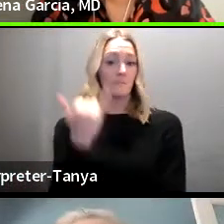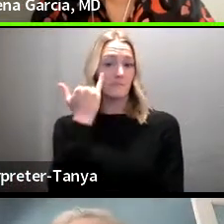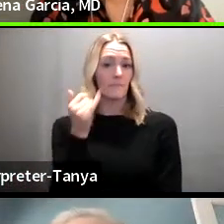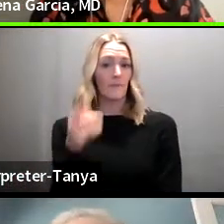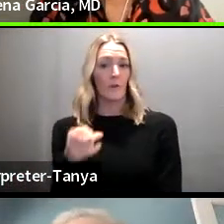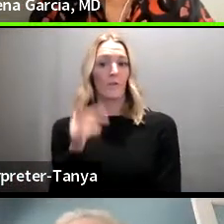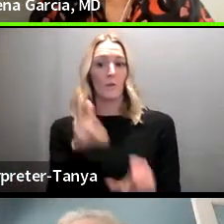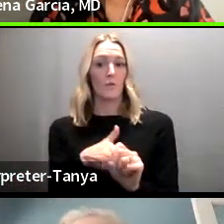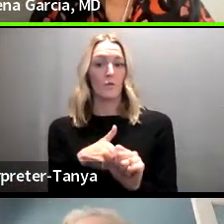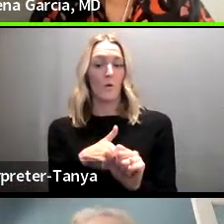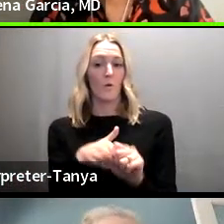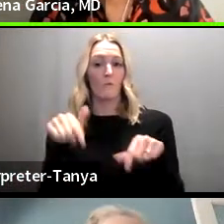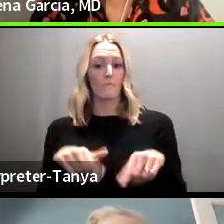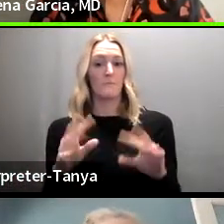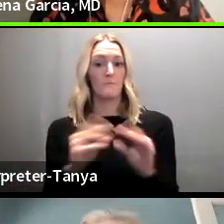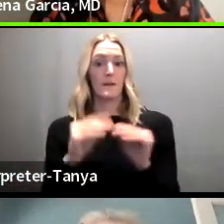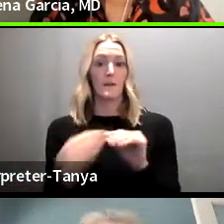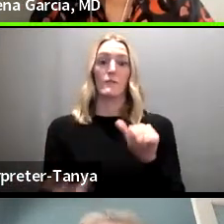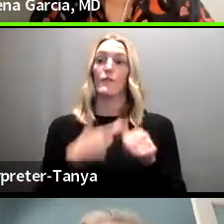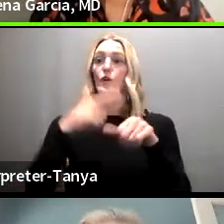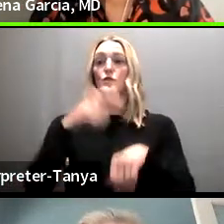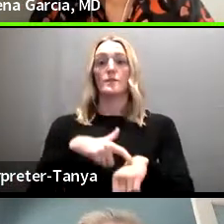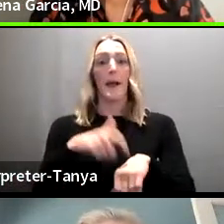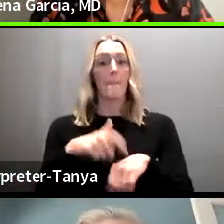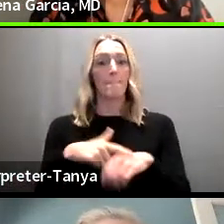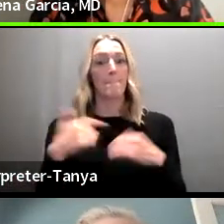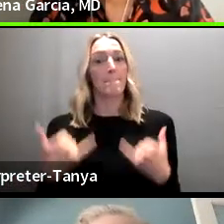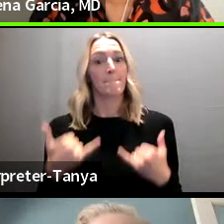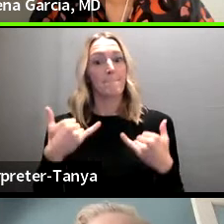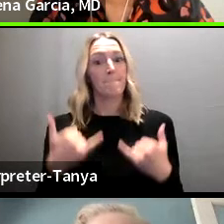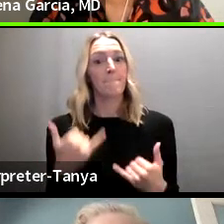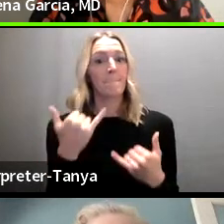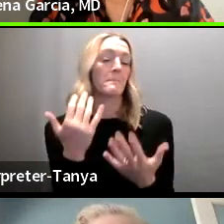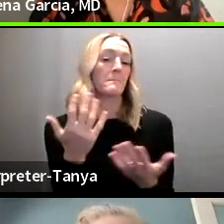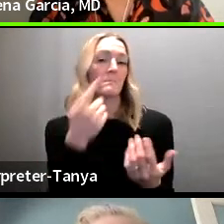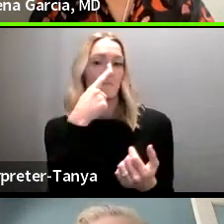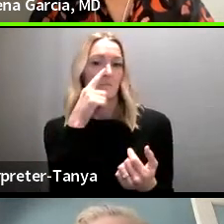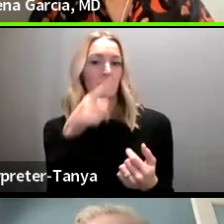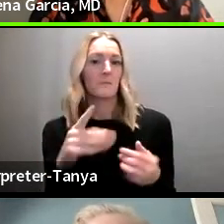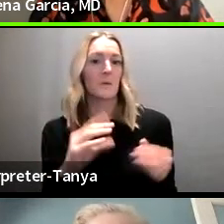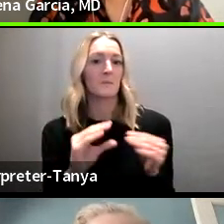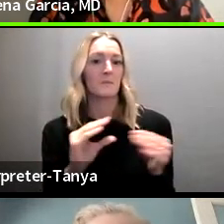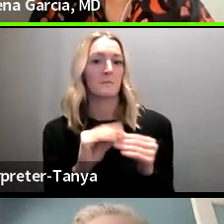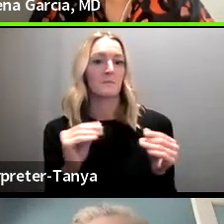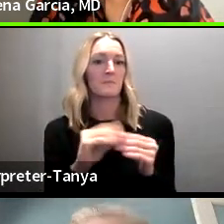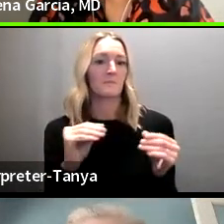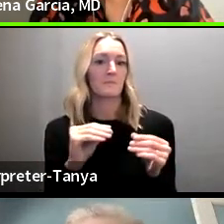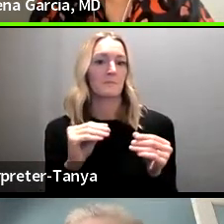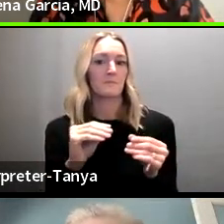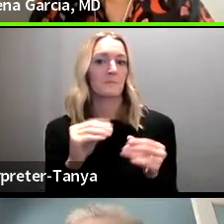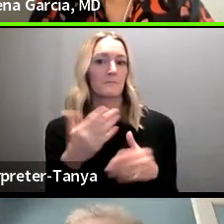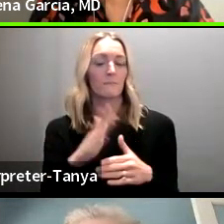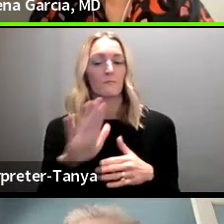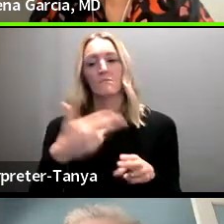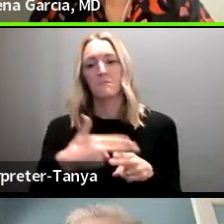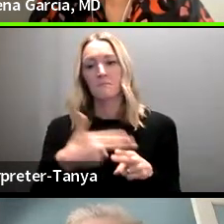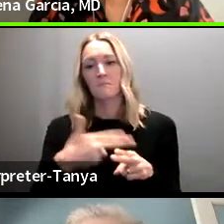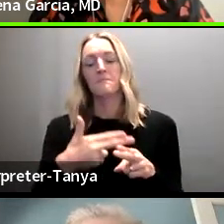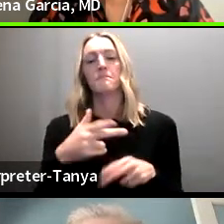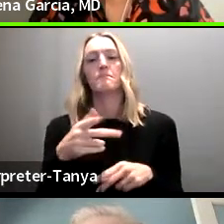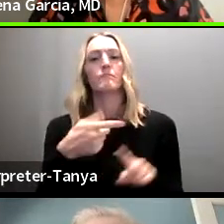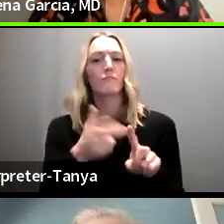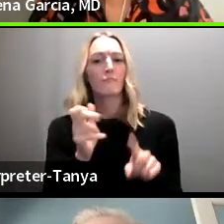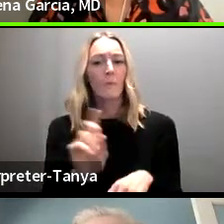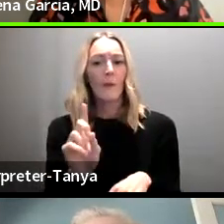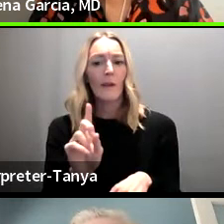meeting for the first time today, would love to hear a few words from you. Please tell us your name, your organization,